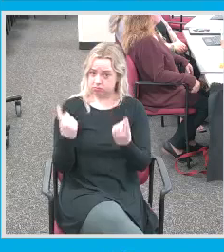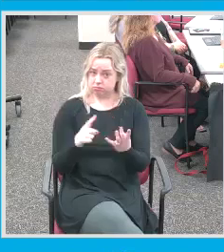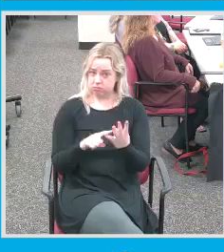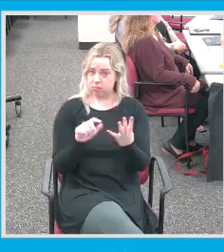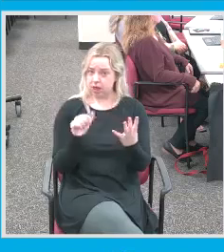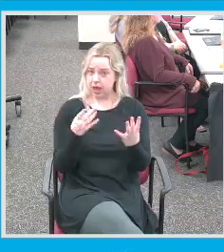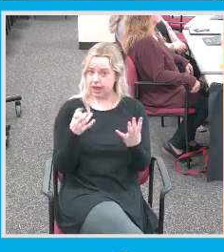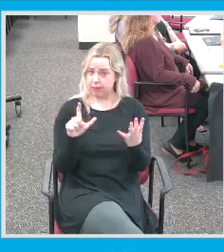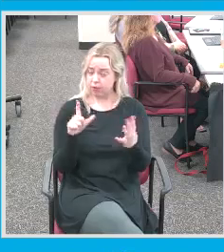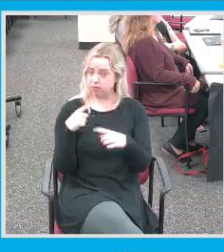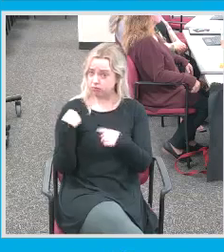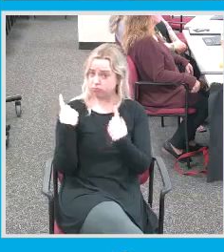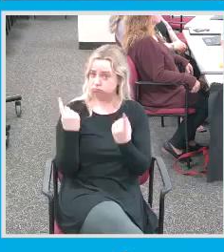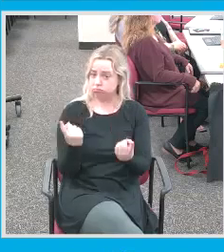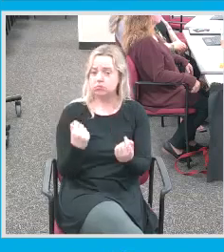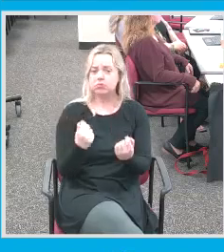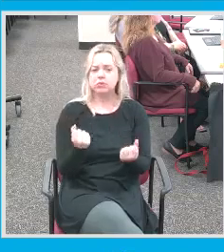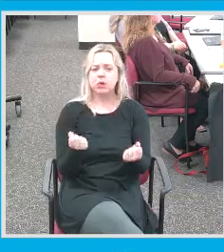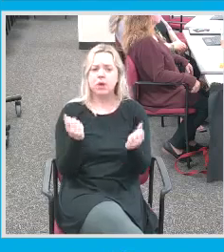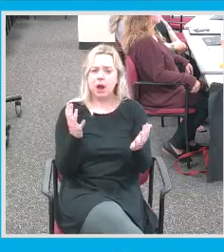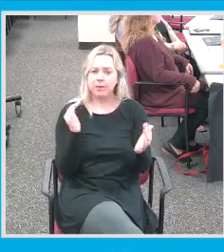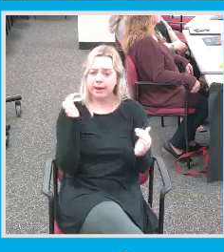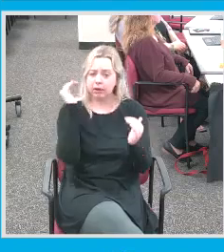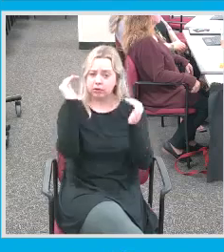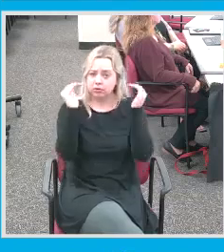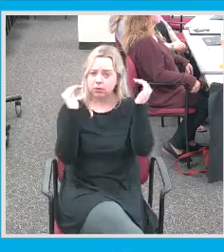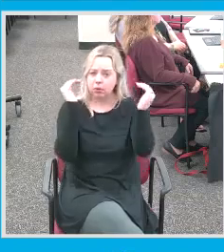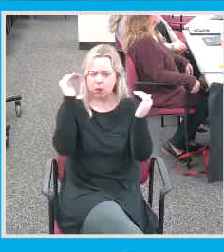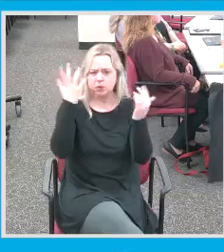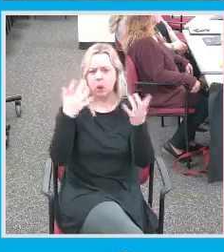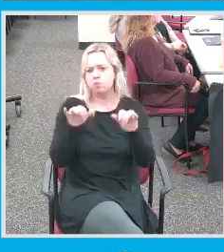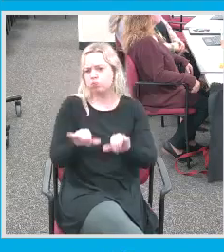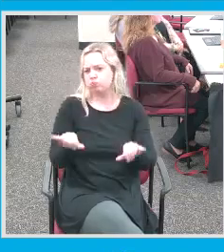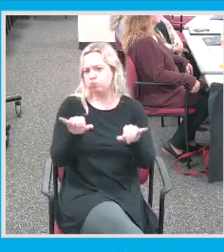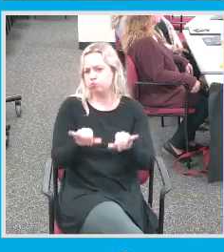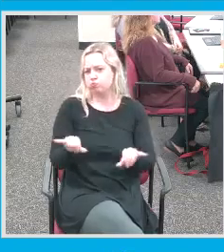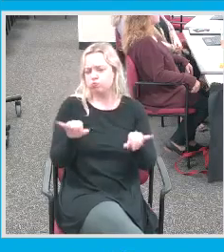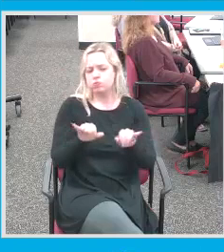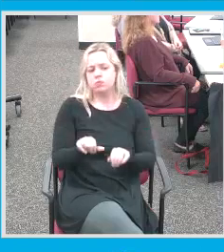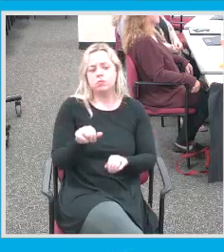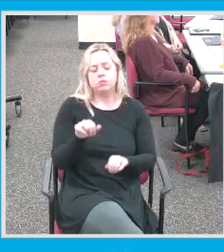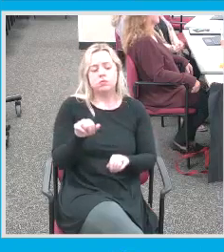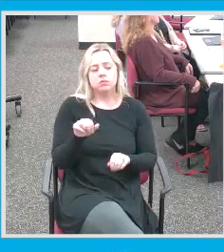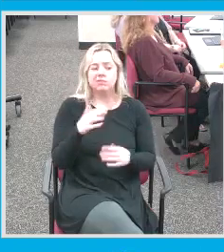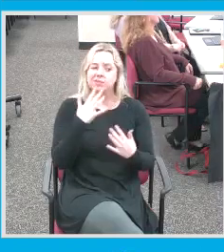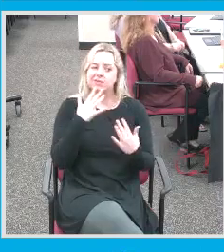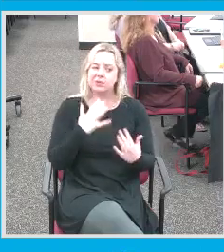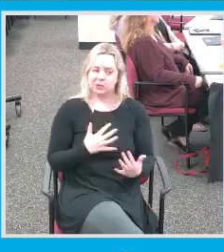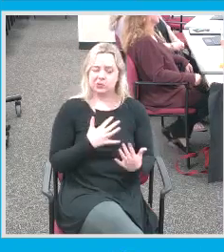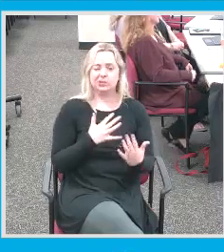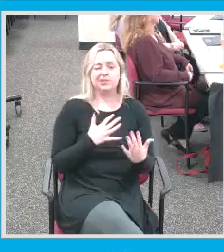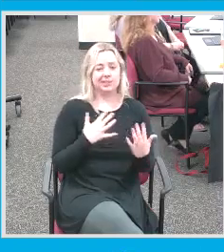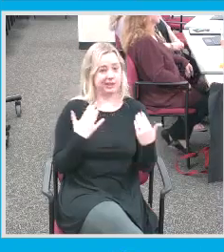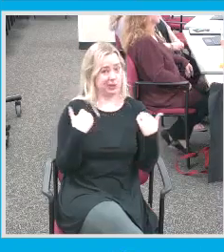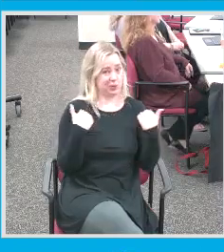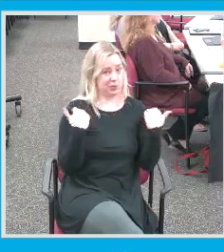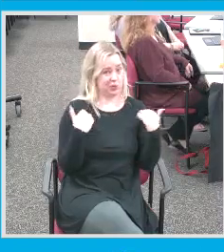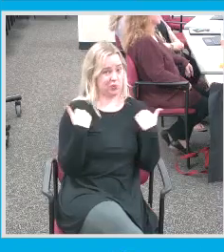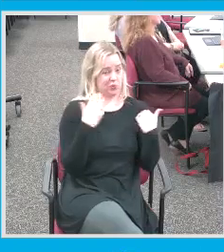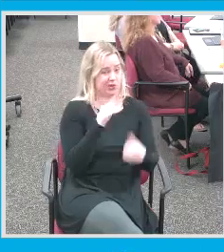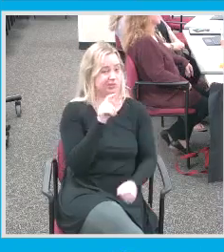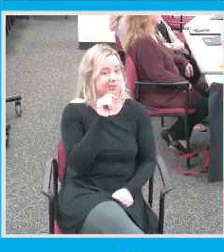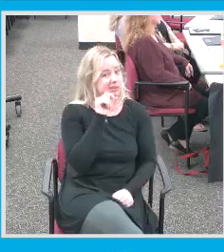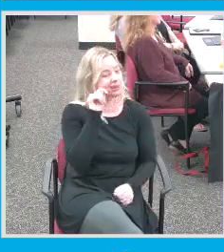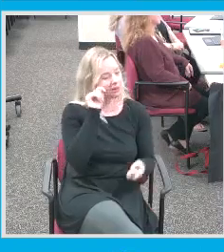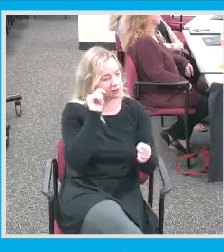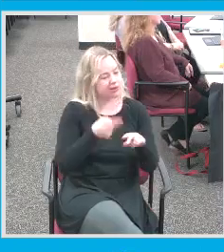is that the number of adults is pretty steady. Unfortunately, we do have an increase in our youth and teen